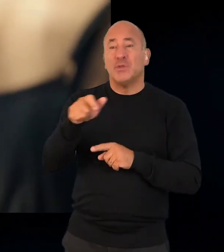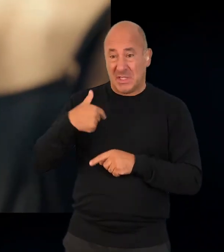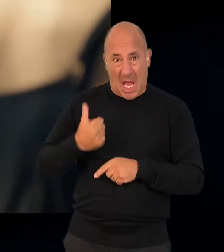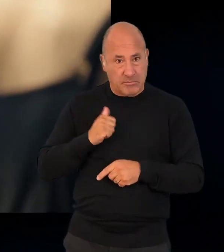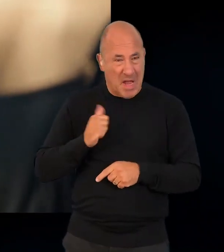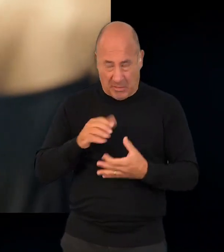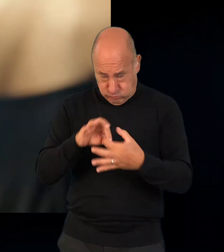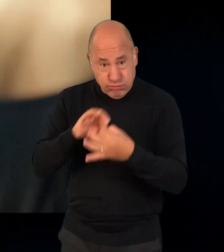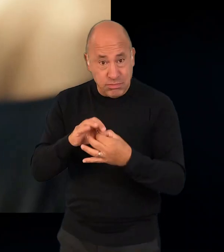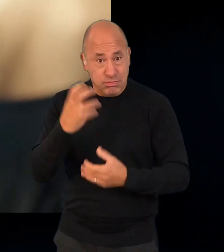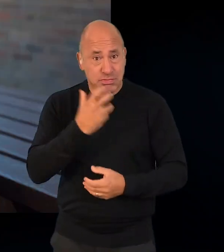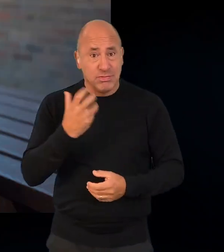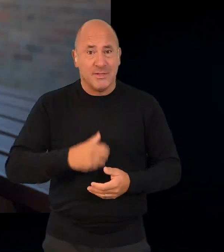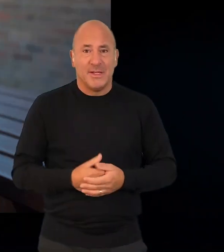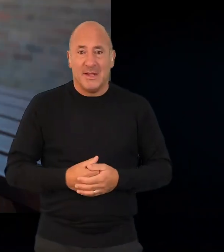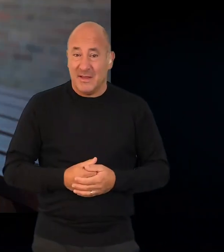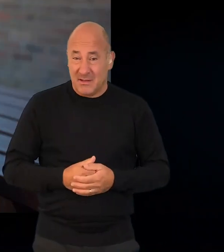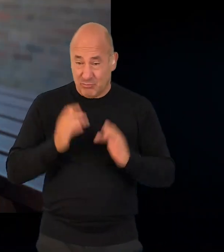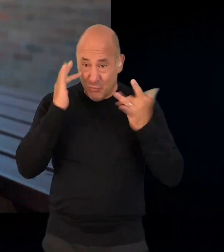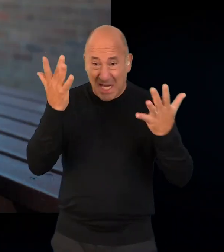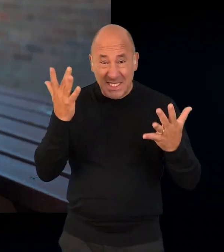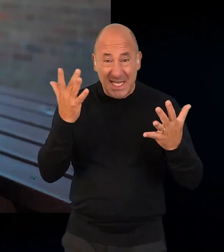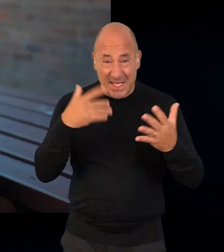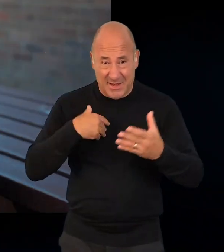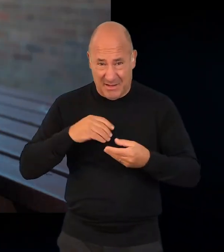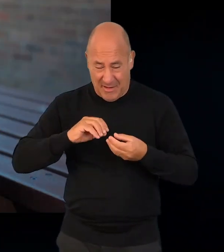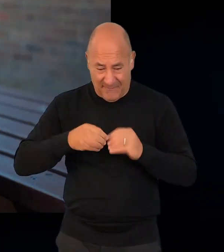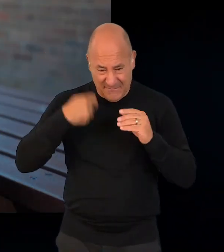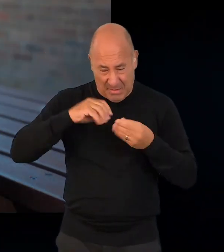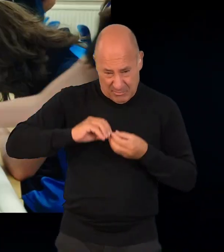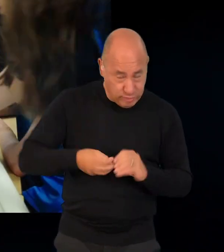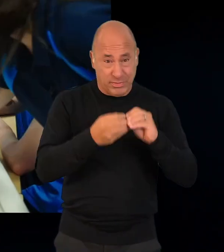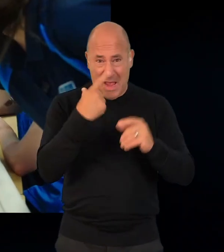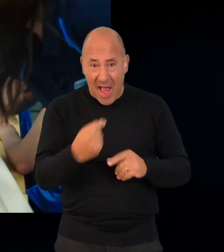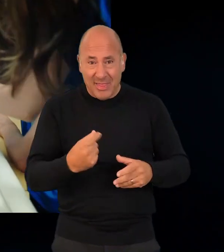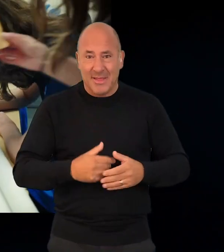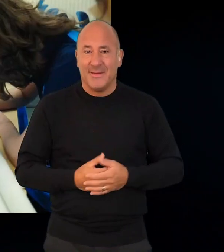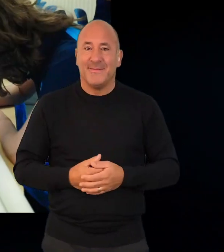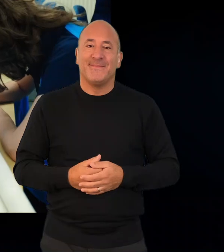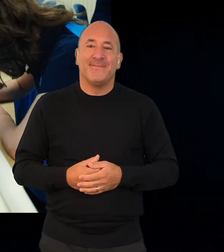of the students from the King Edmunds. It was just crazy that we can put a film like that all together.